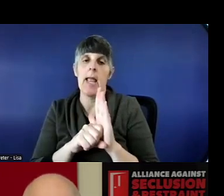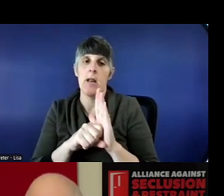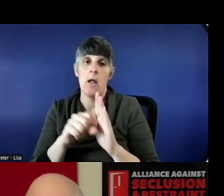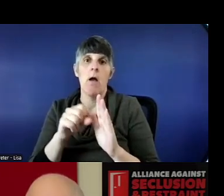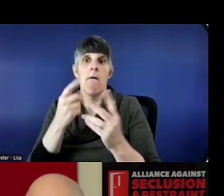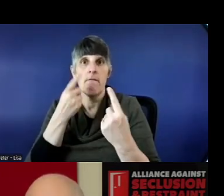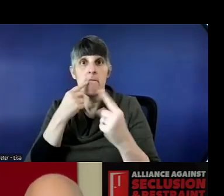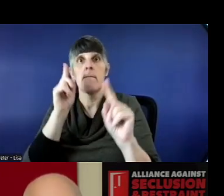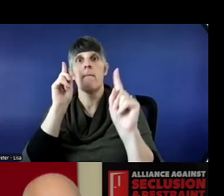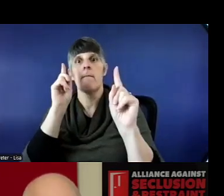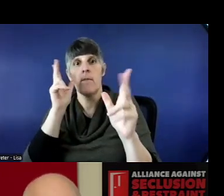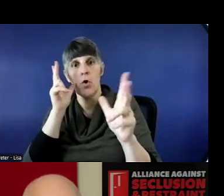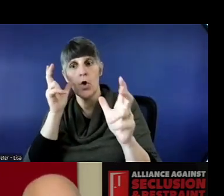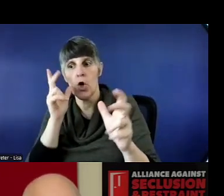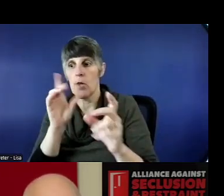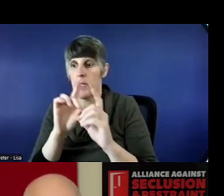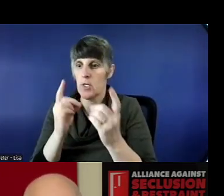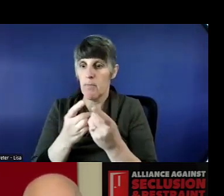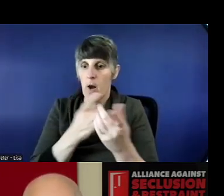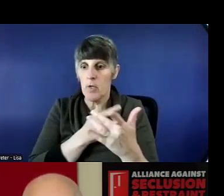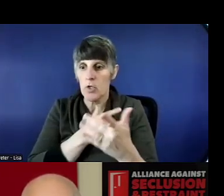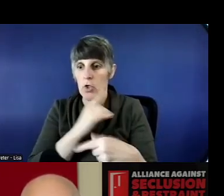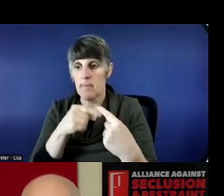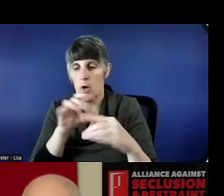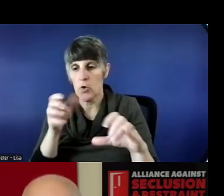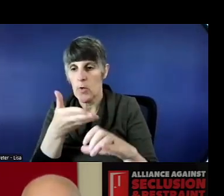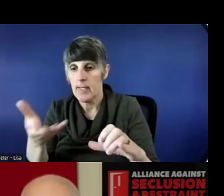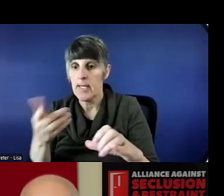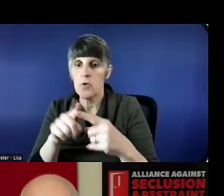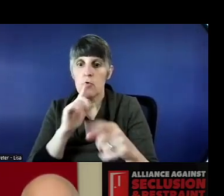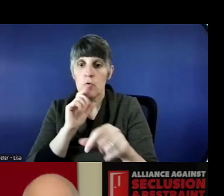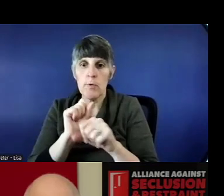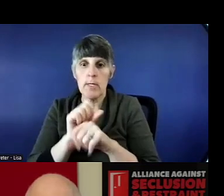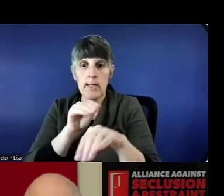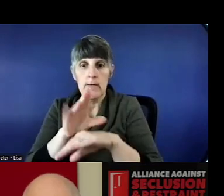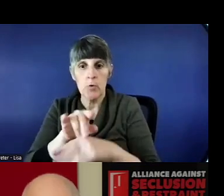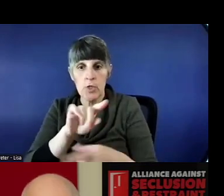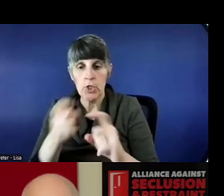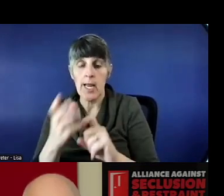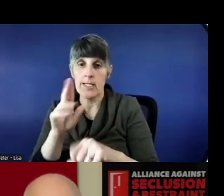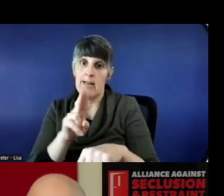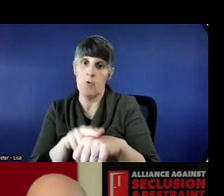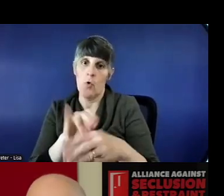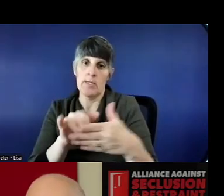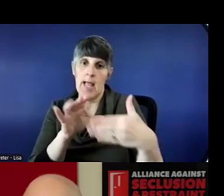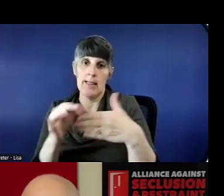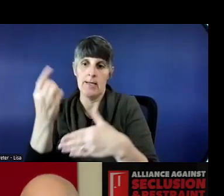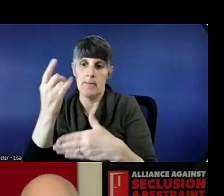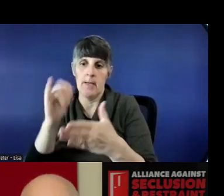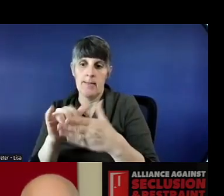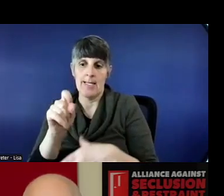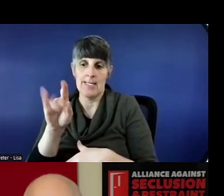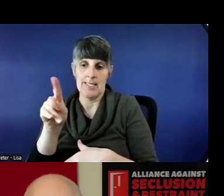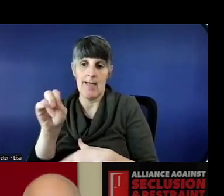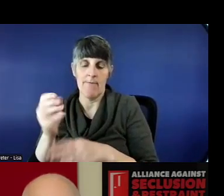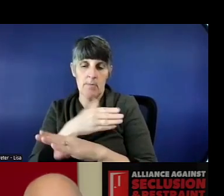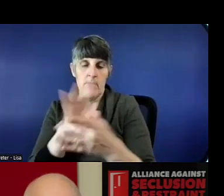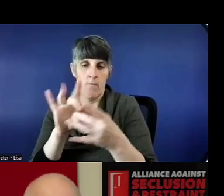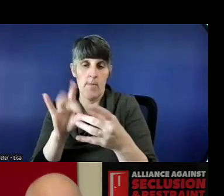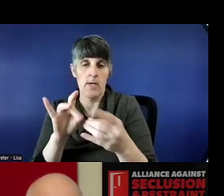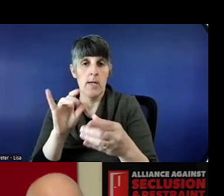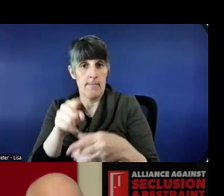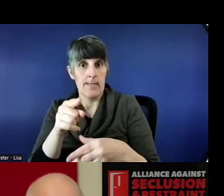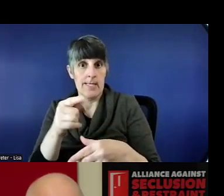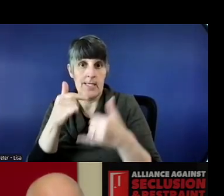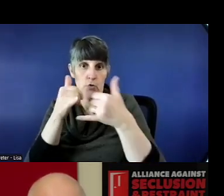heard. The department was concerned and doing things to really bring about change. And of course, that led to something that Stephanie mentioned earlier, which are